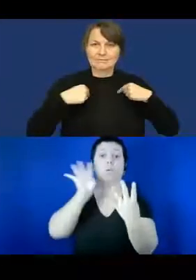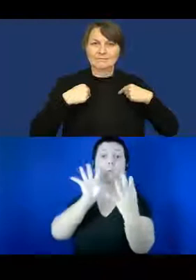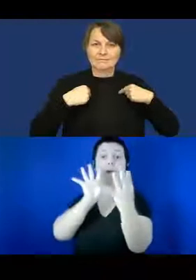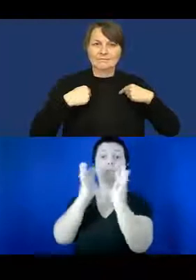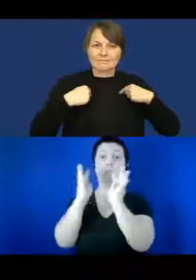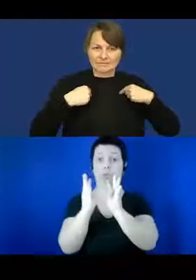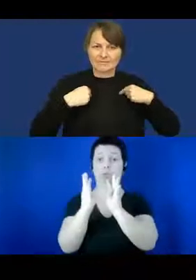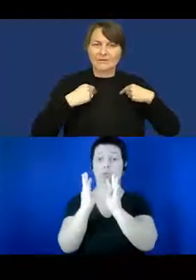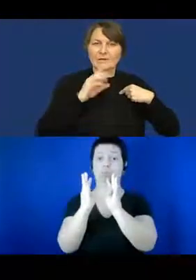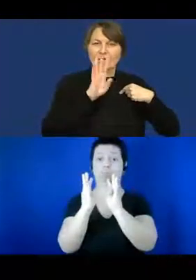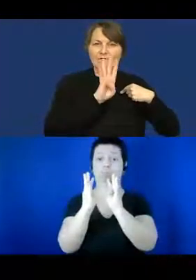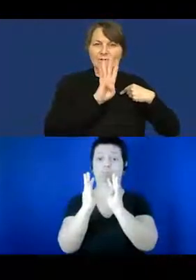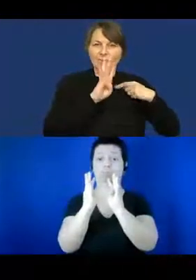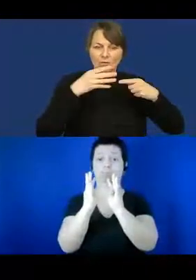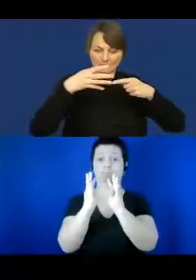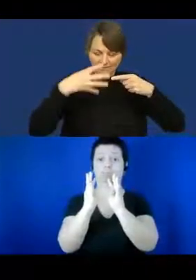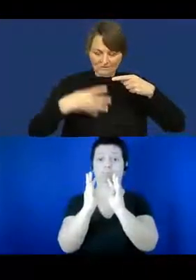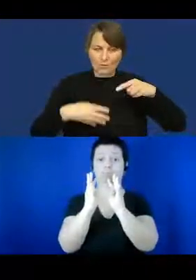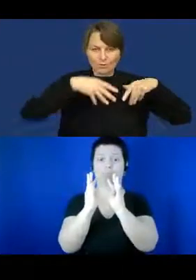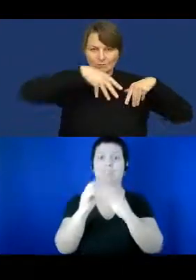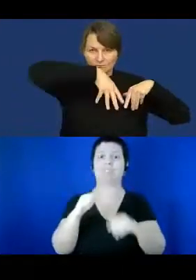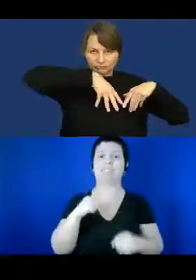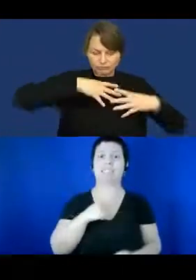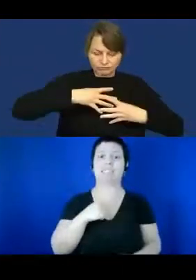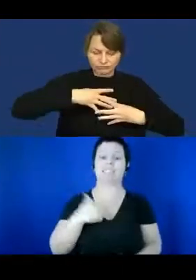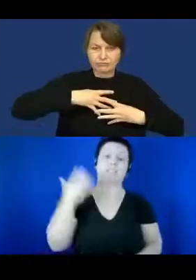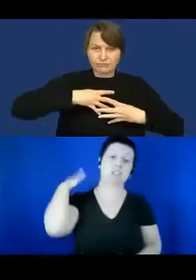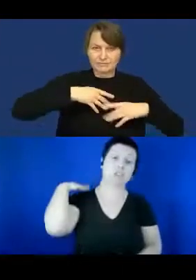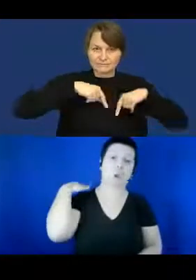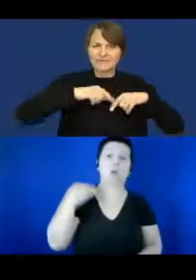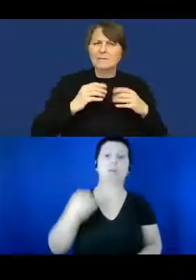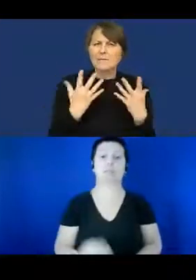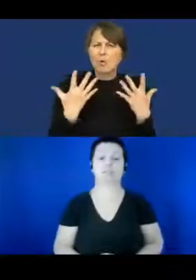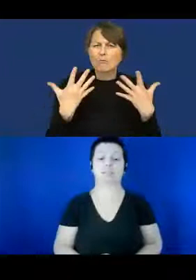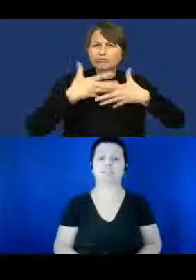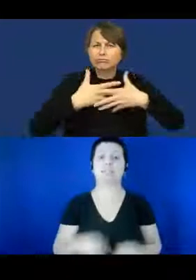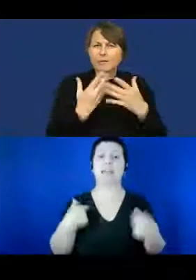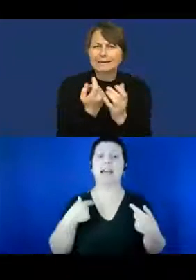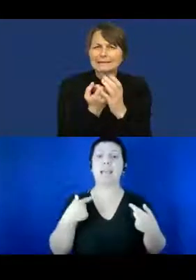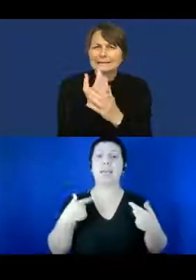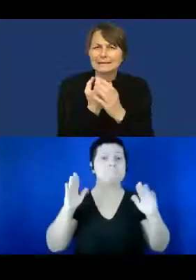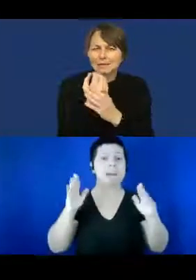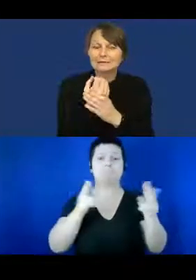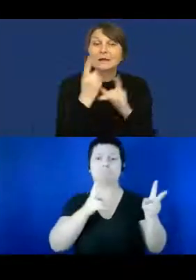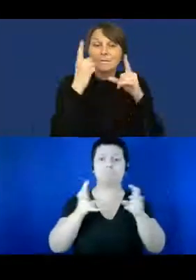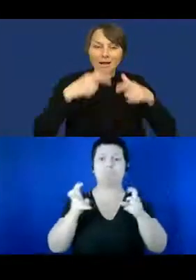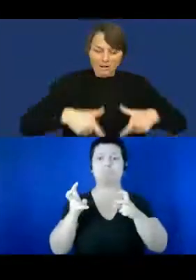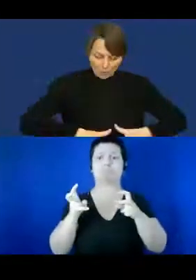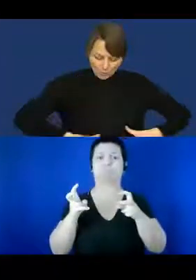vibration motors on the back, which are used to deliver more complex signals. And then around the waist, there are